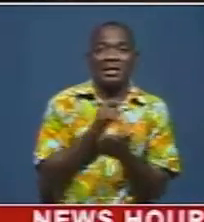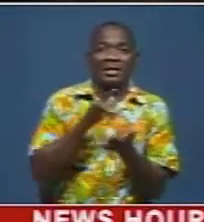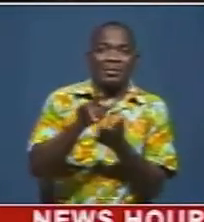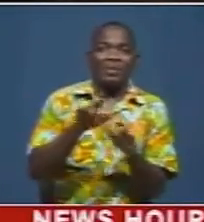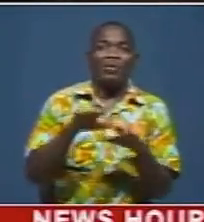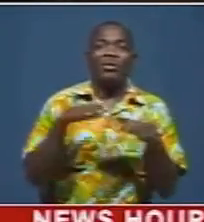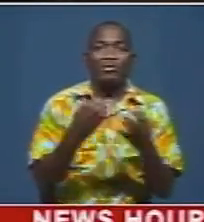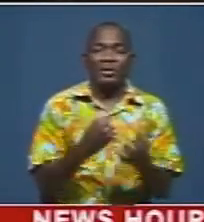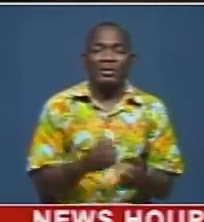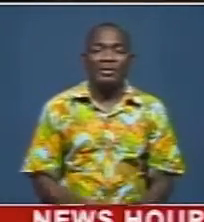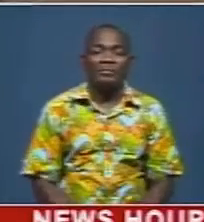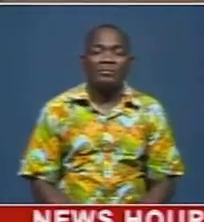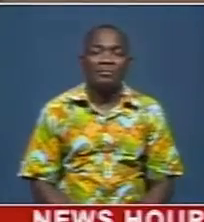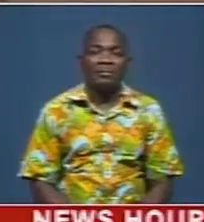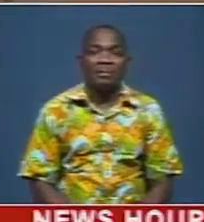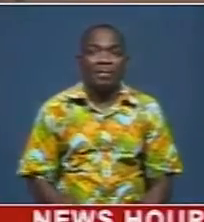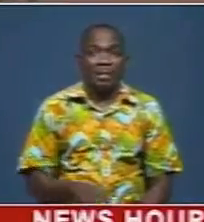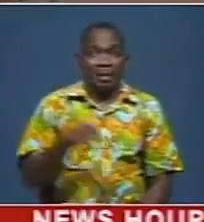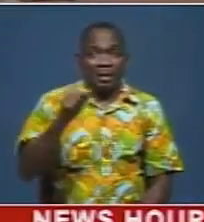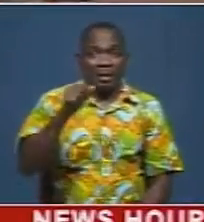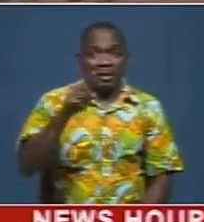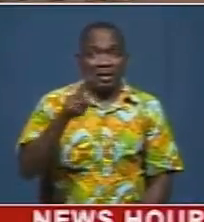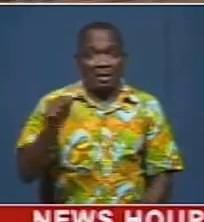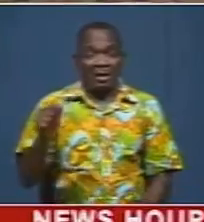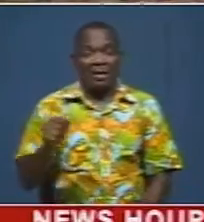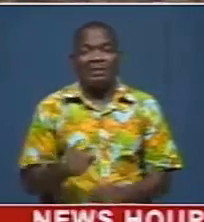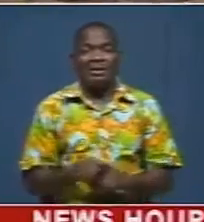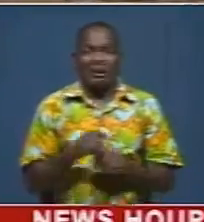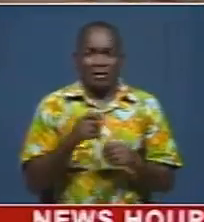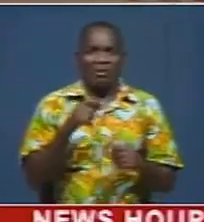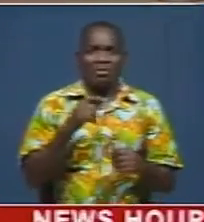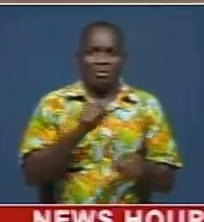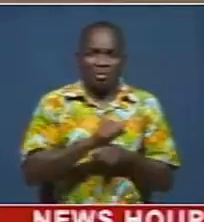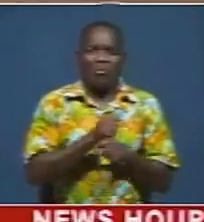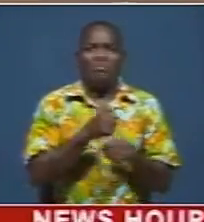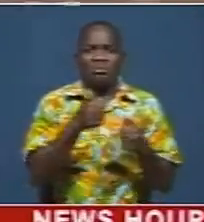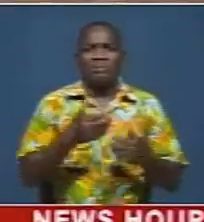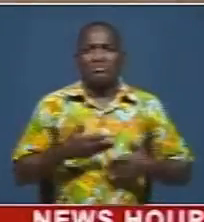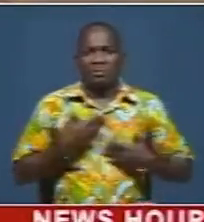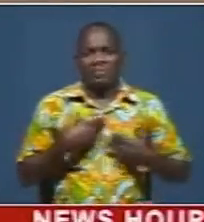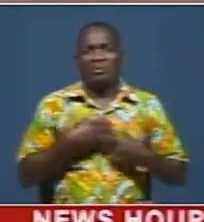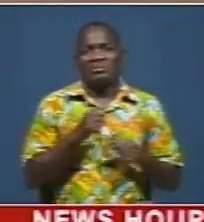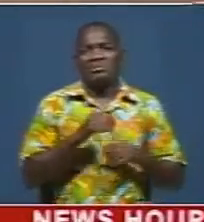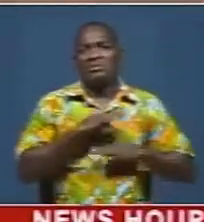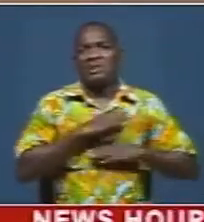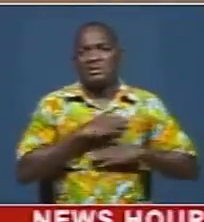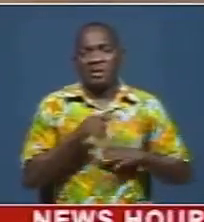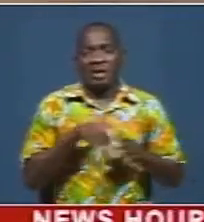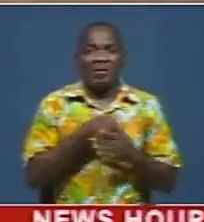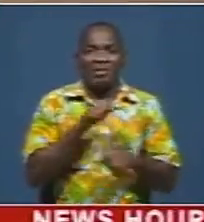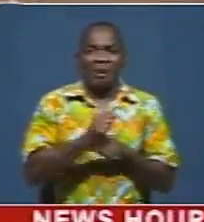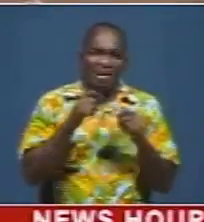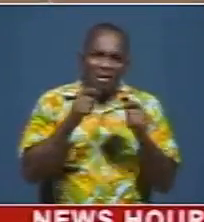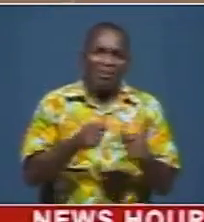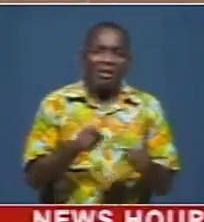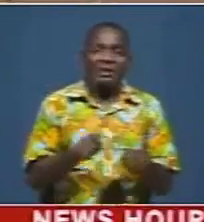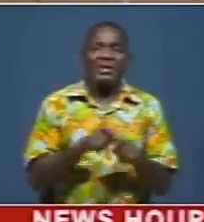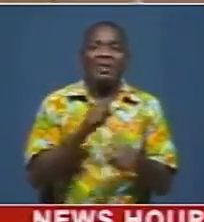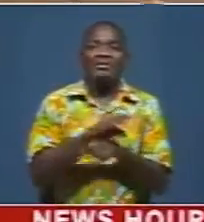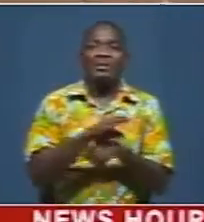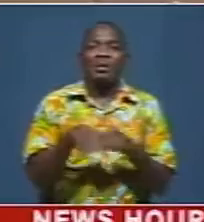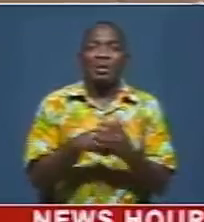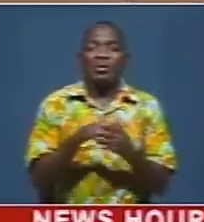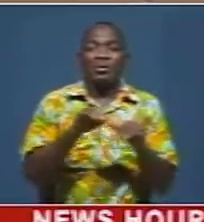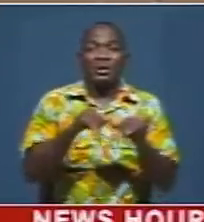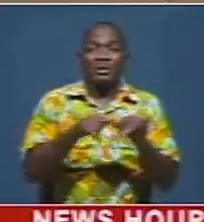Company in Tamale. Mr. Ada expressed satisfaction with the quality and speed of work and urged the